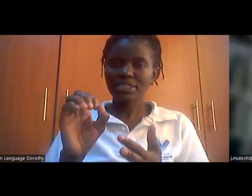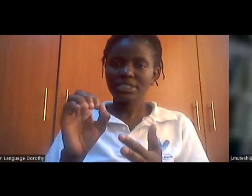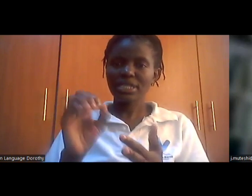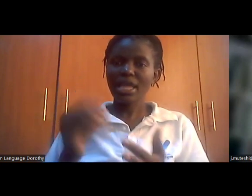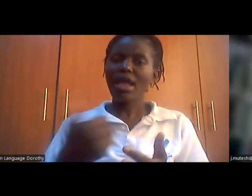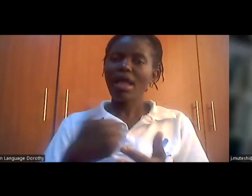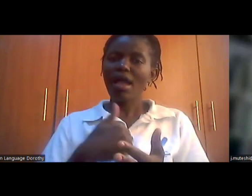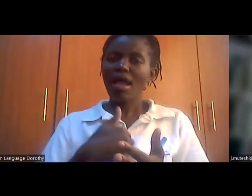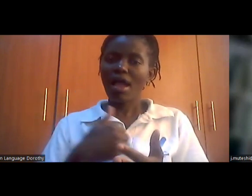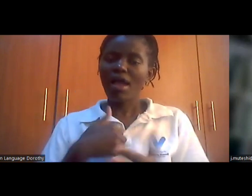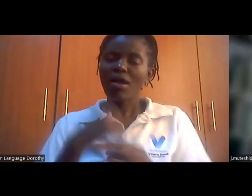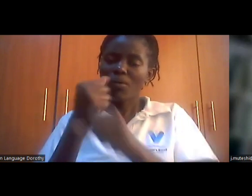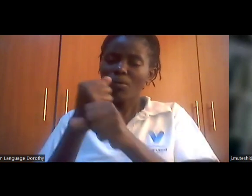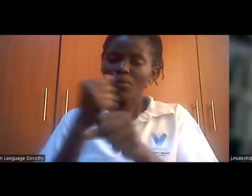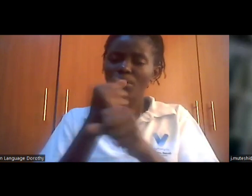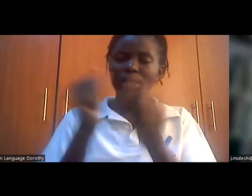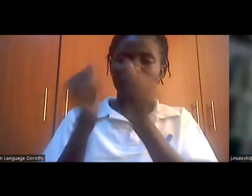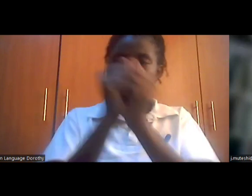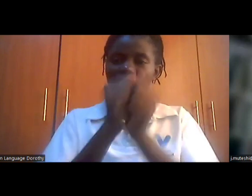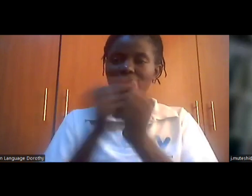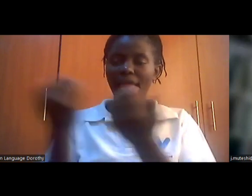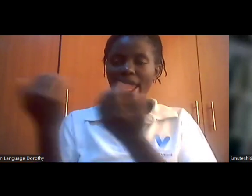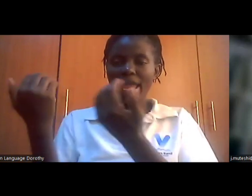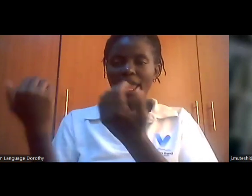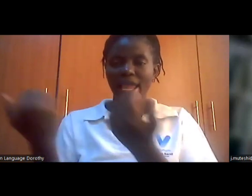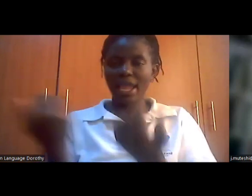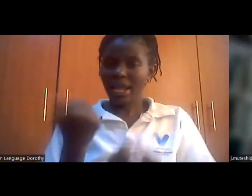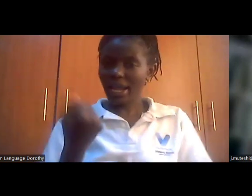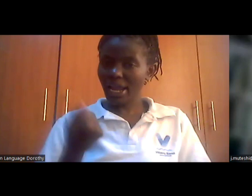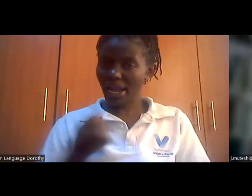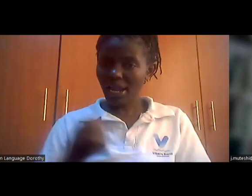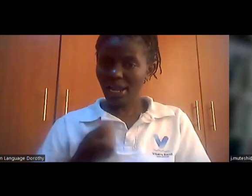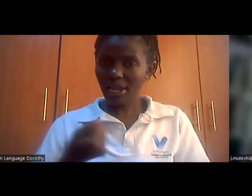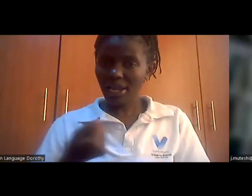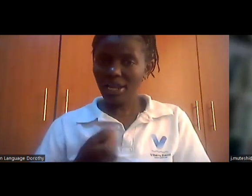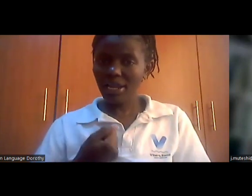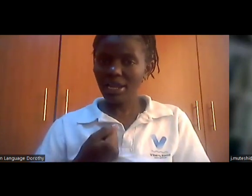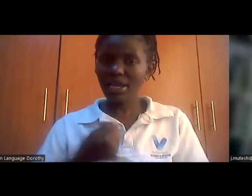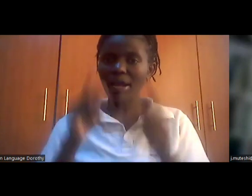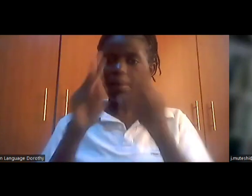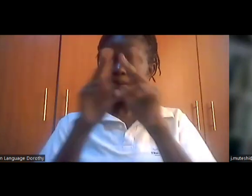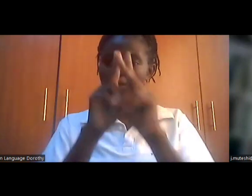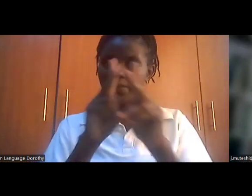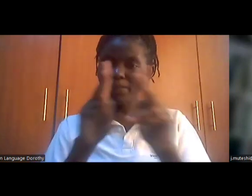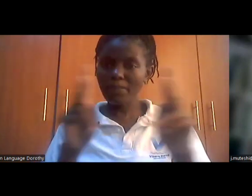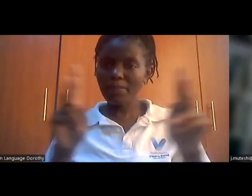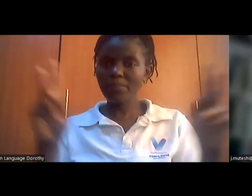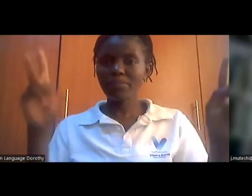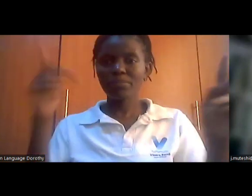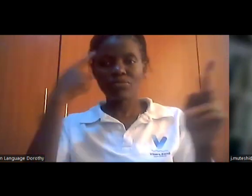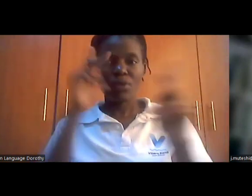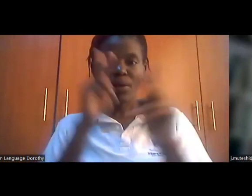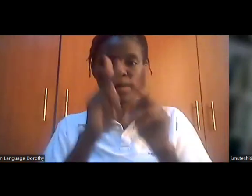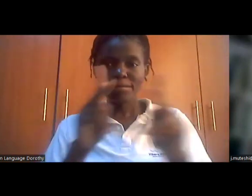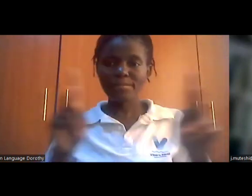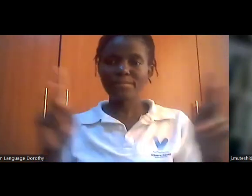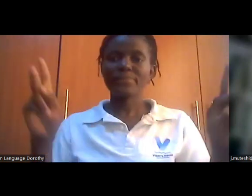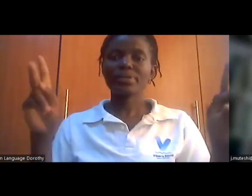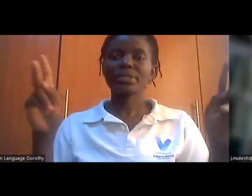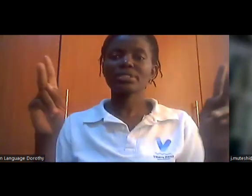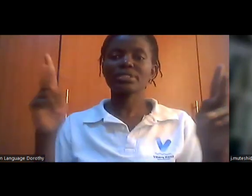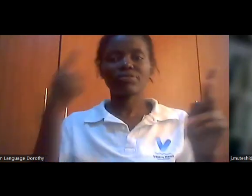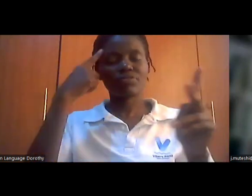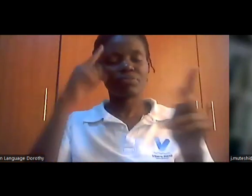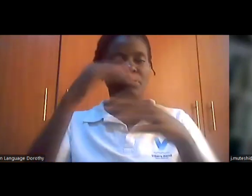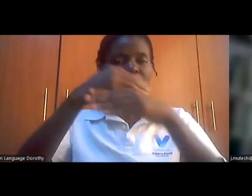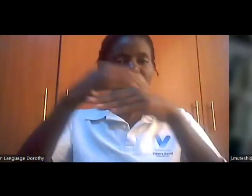girls' rights, including Peace Champion, having been recognized by the Interreligious Council of Kenya for peace-building